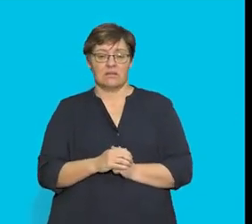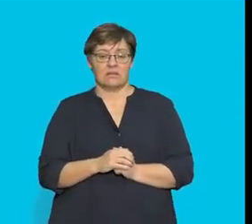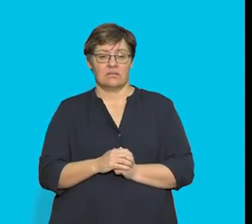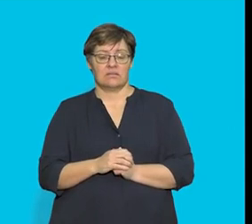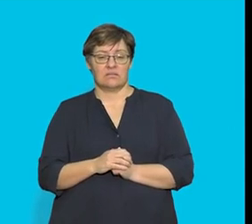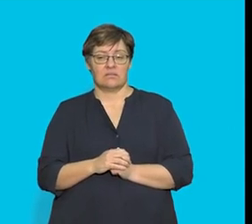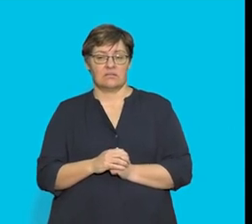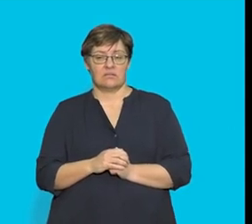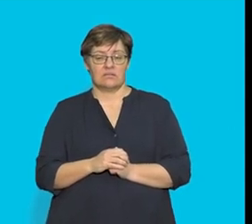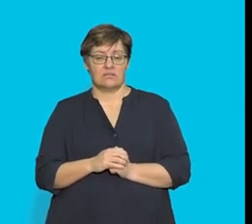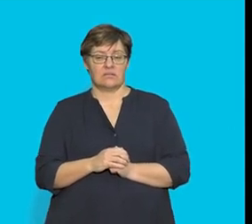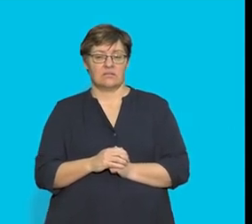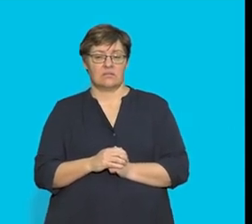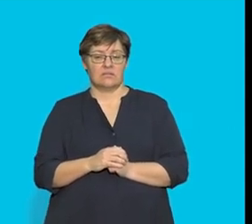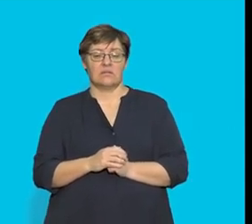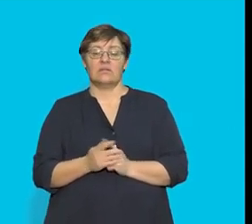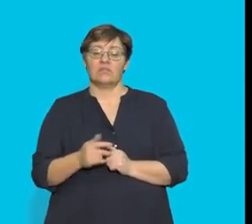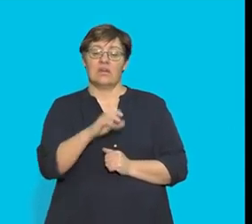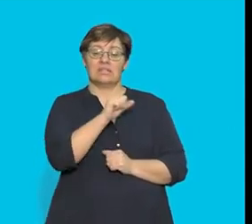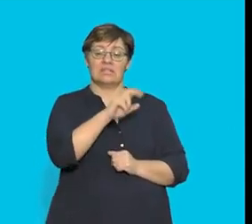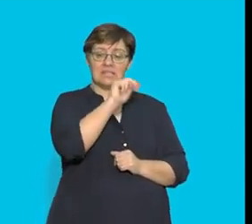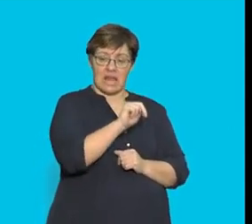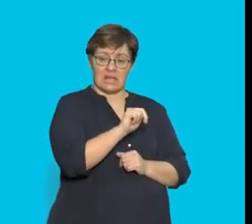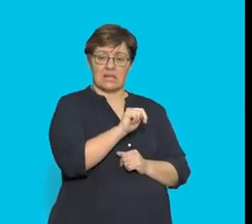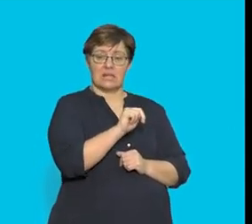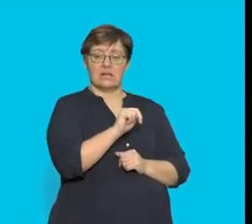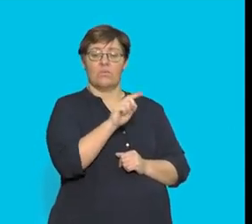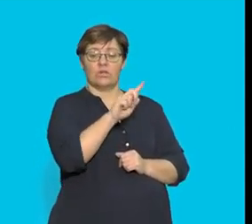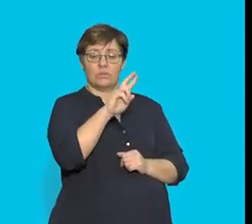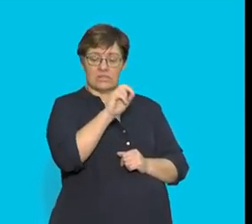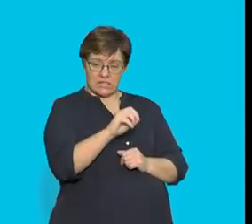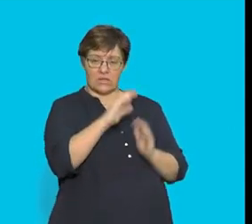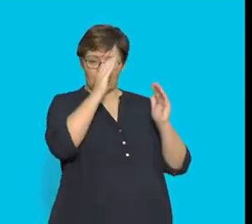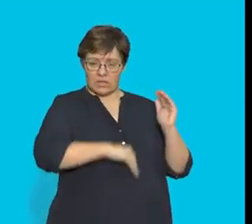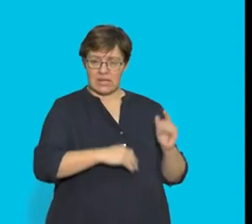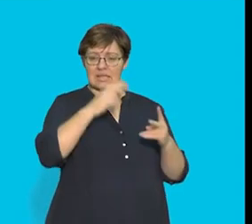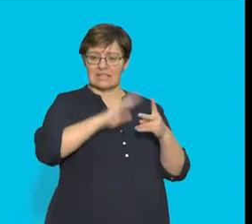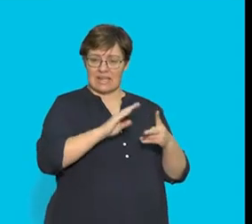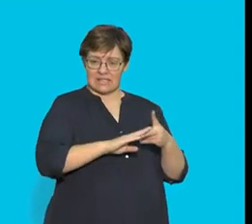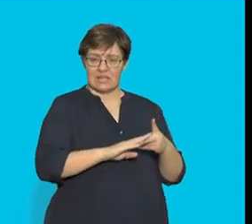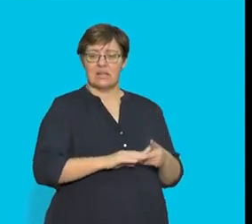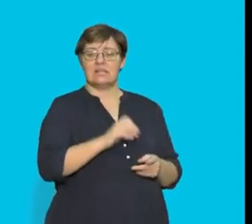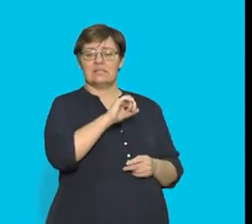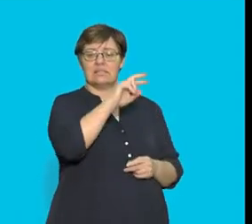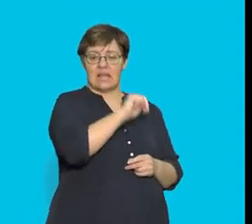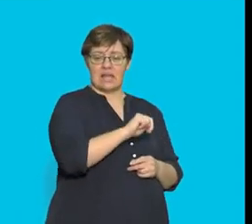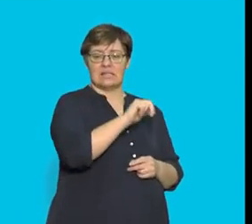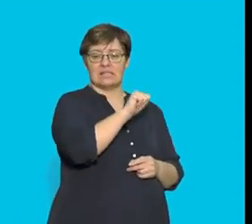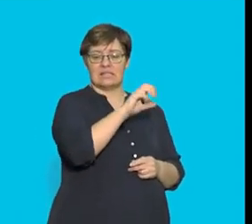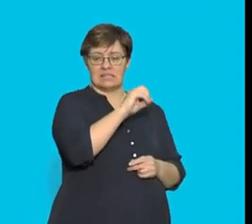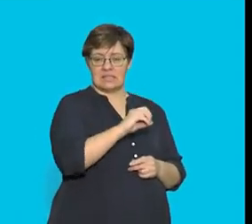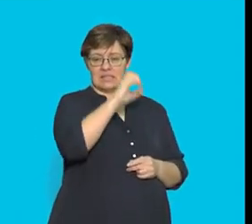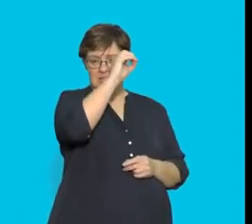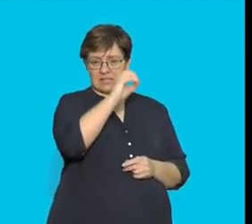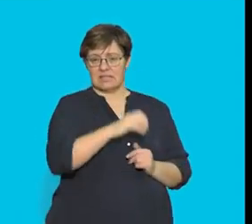to have to first make sine of 20 converted by reducing it in the second quadrant to 180